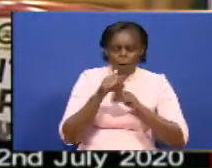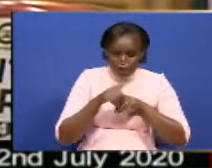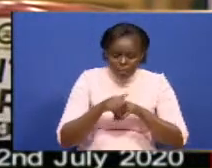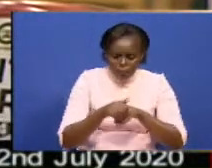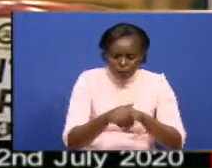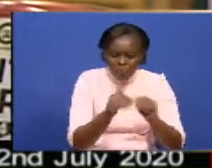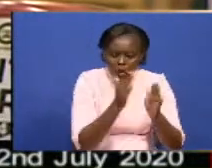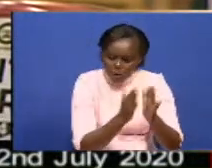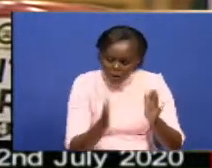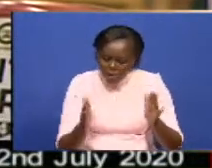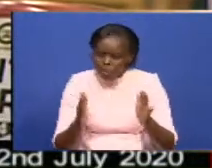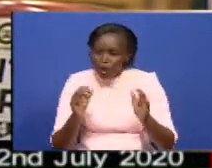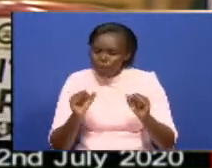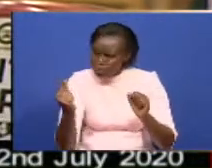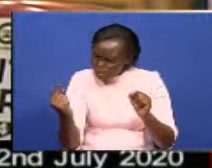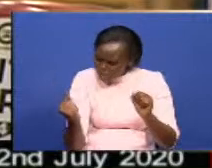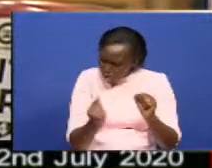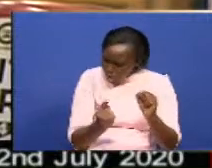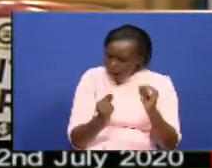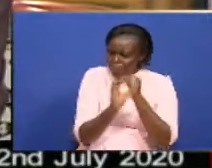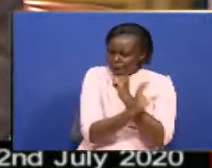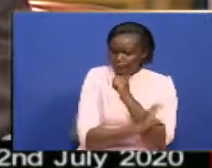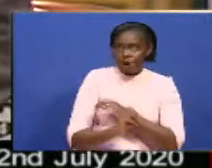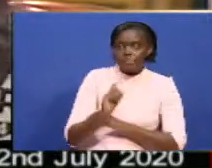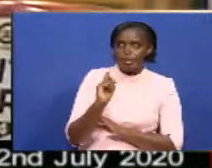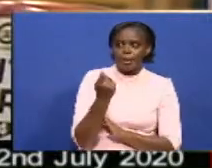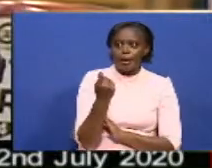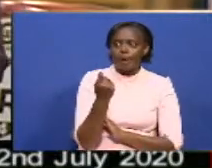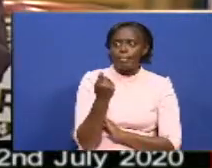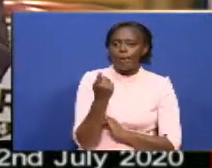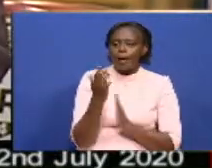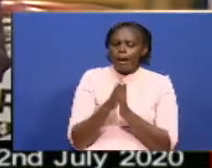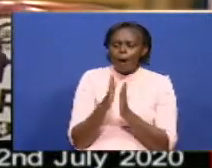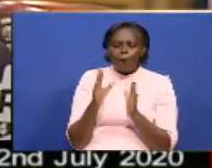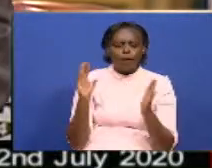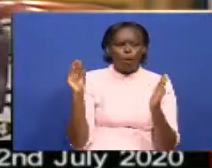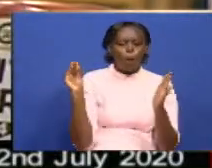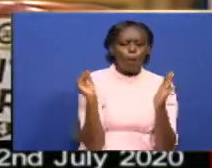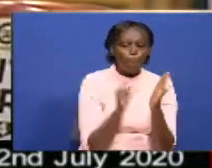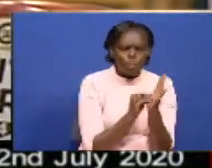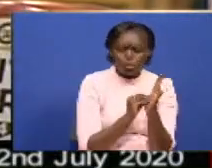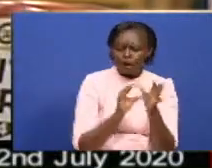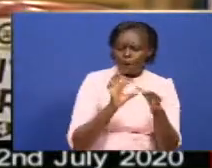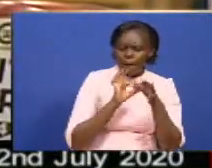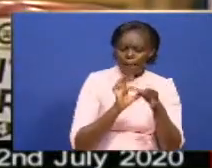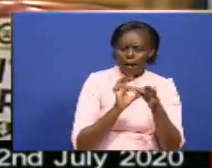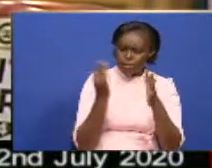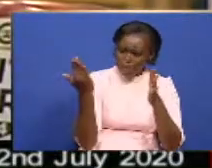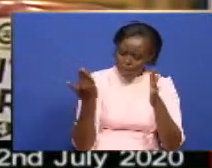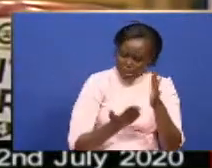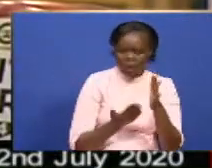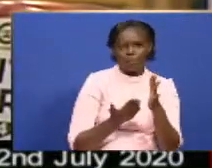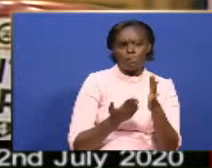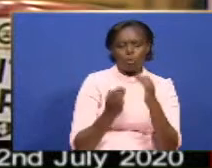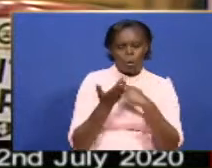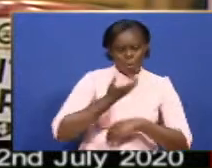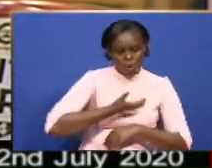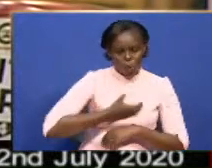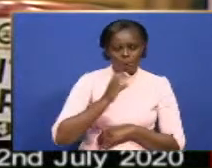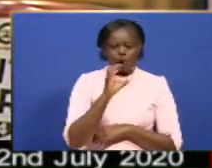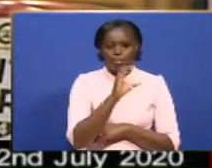Because they can come and instill their own culture in our own country.